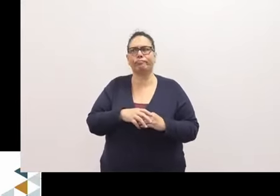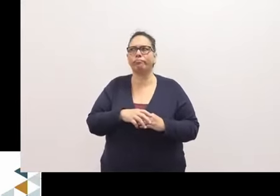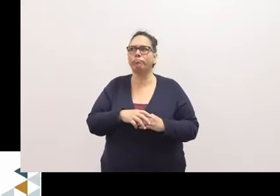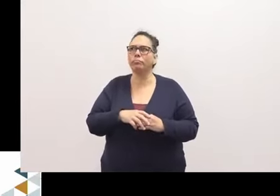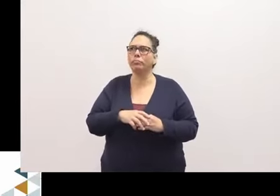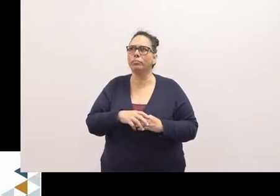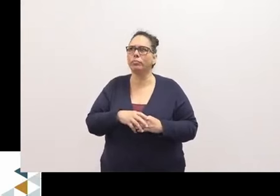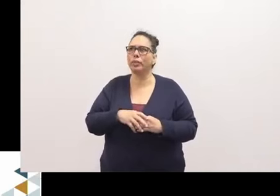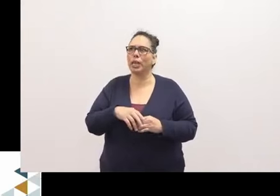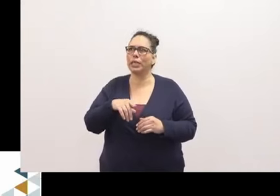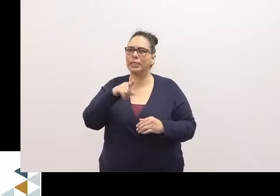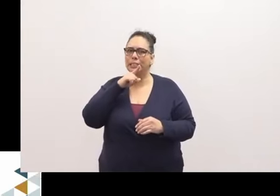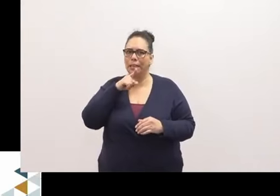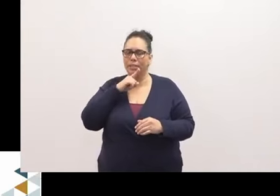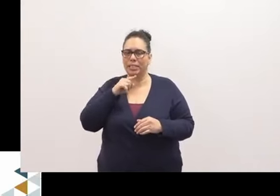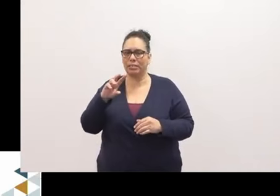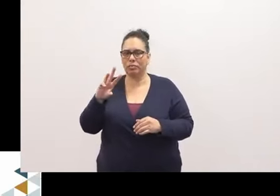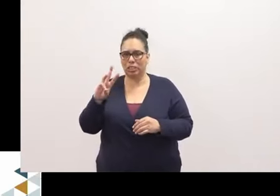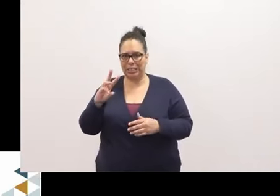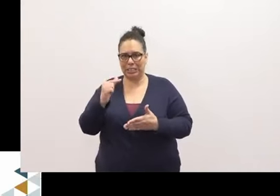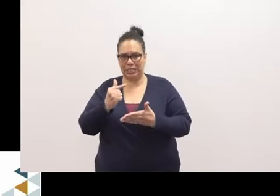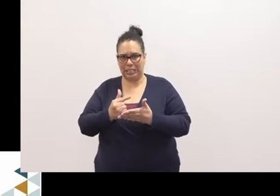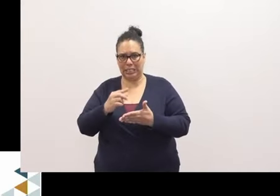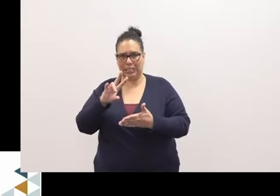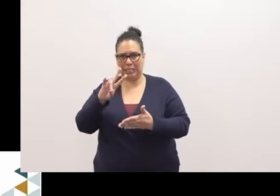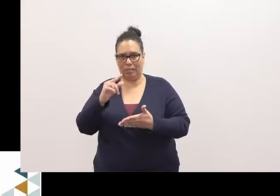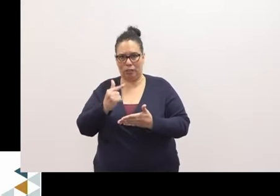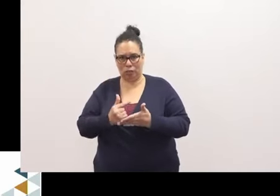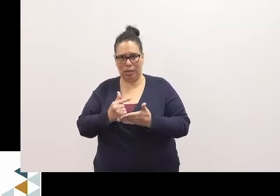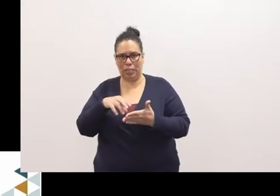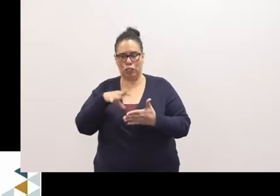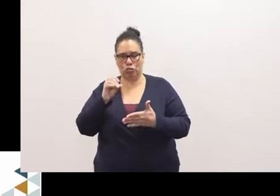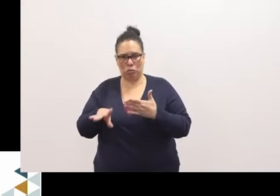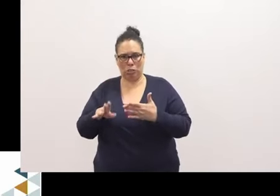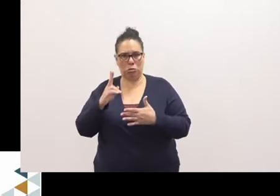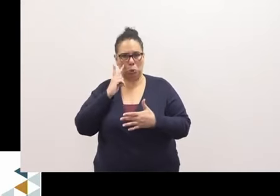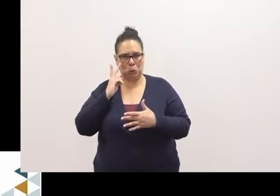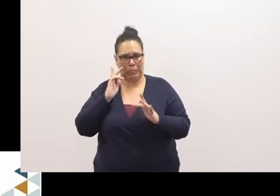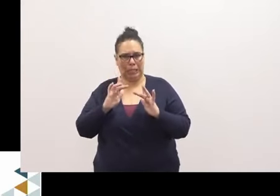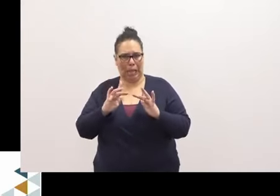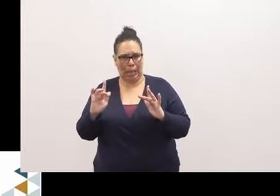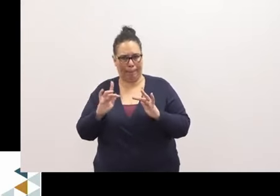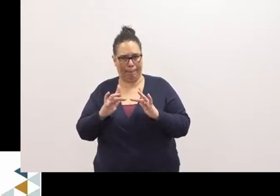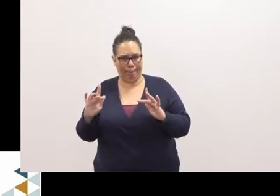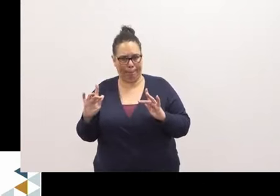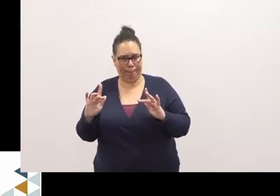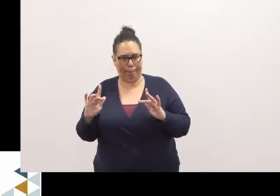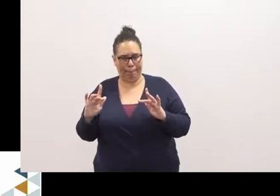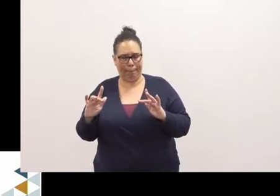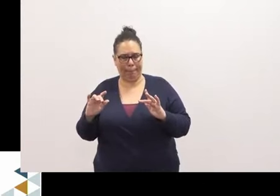There's definitely for sixth and seventh grade students that gap of